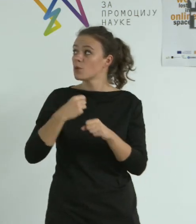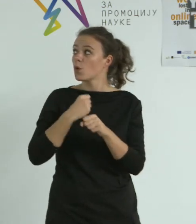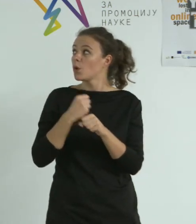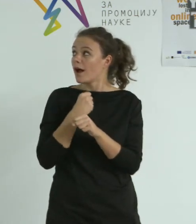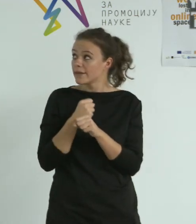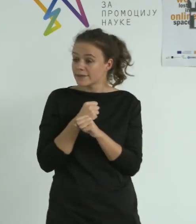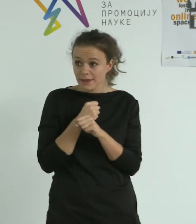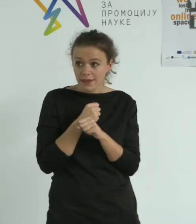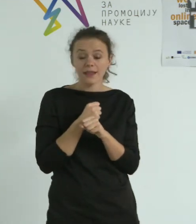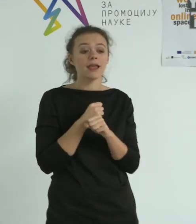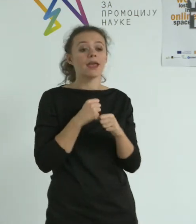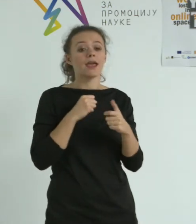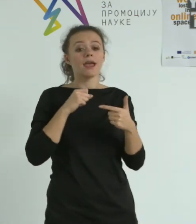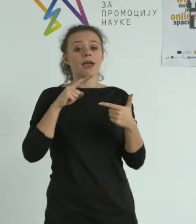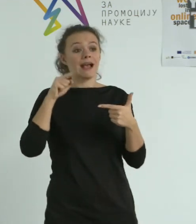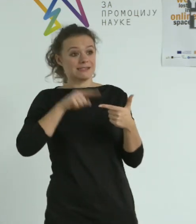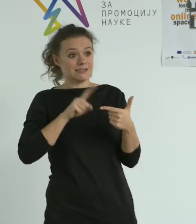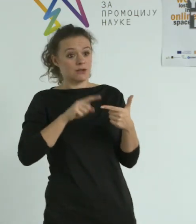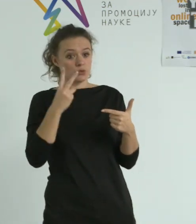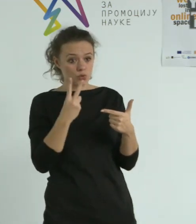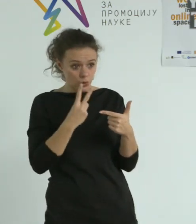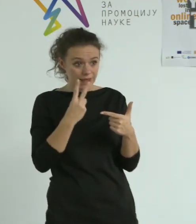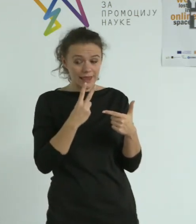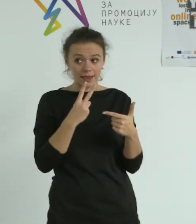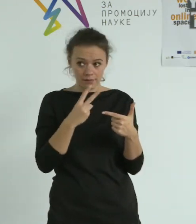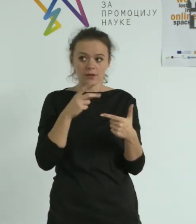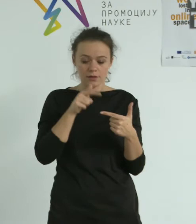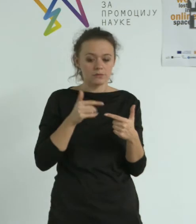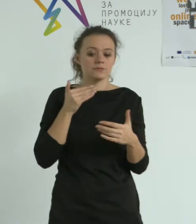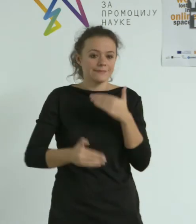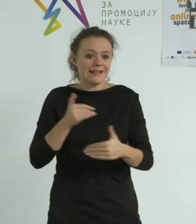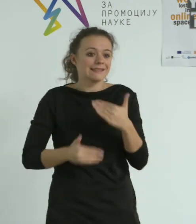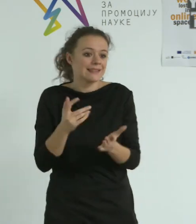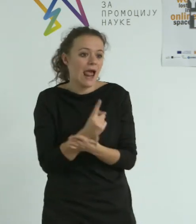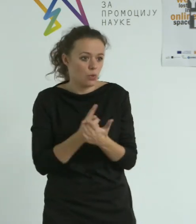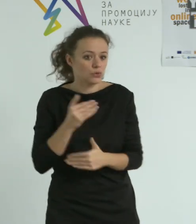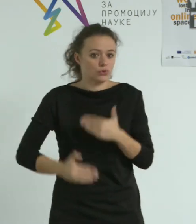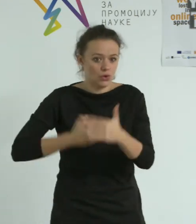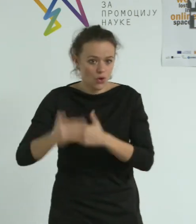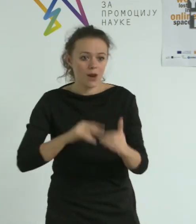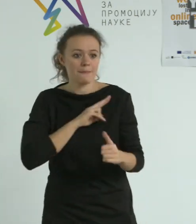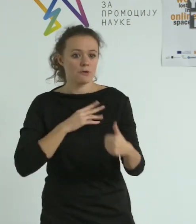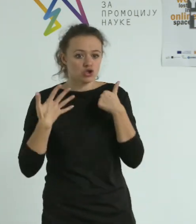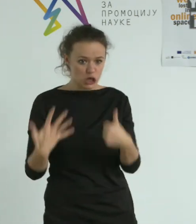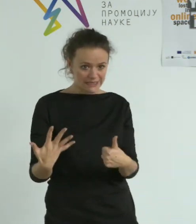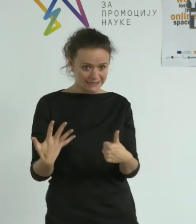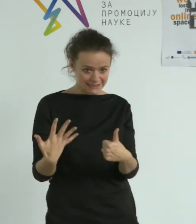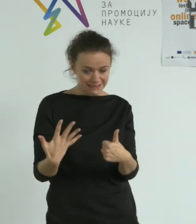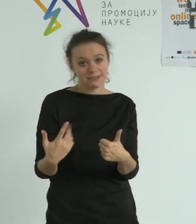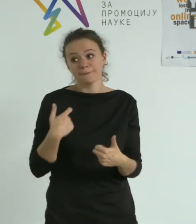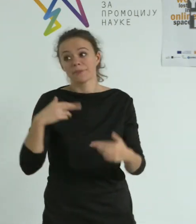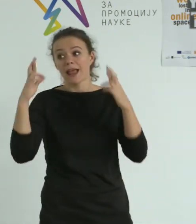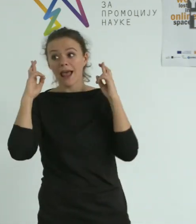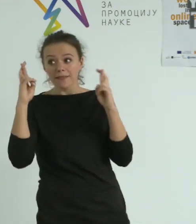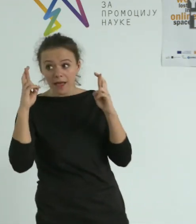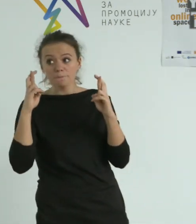that. And the second one, which is ongoing at the moment, we have 6 participants. Hopefully we'll